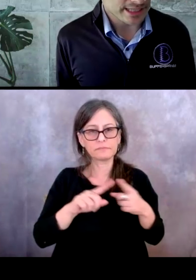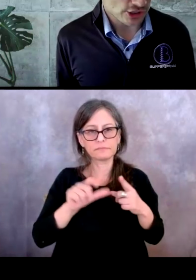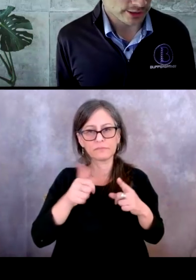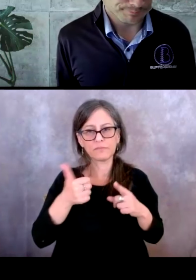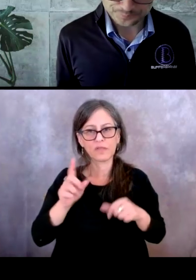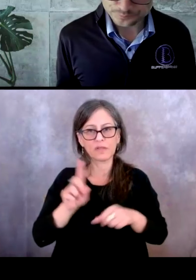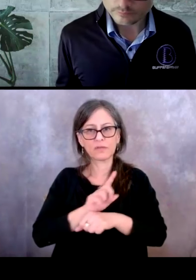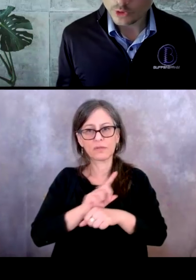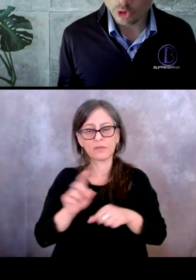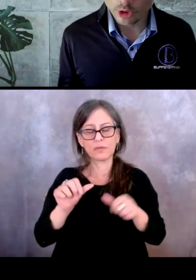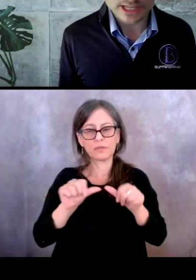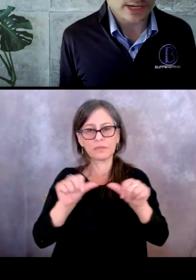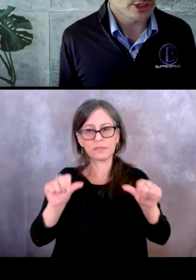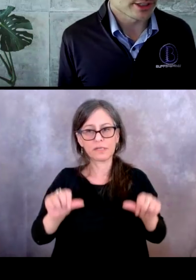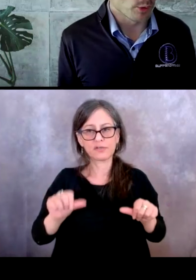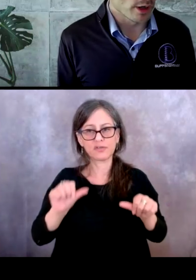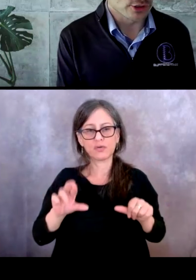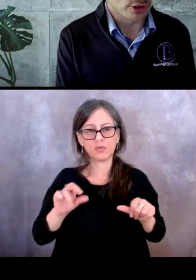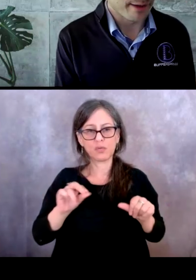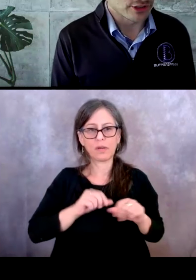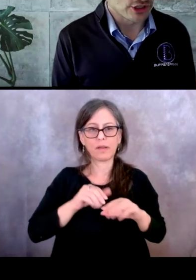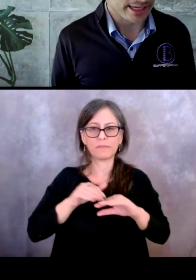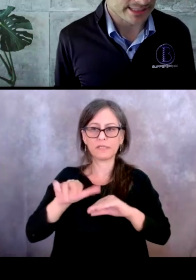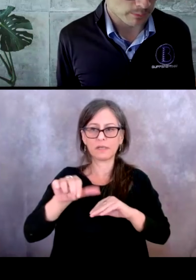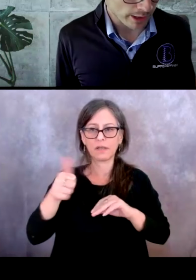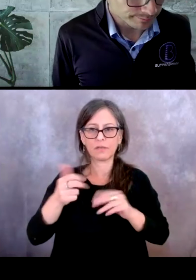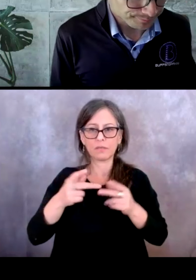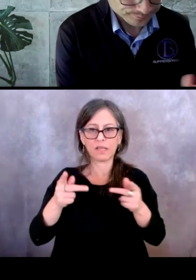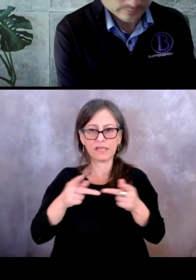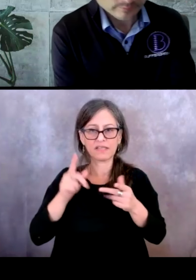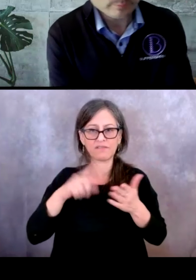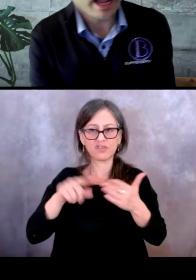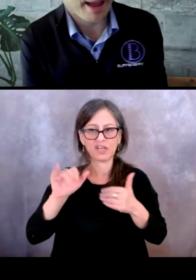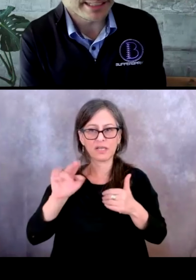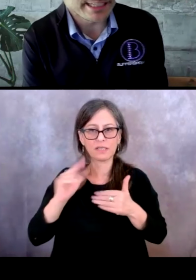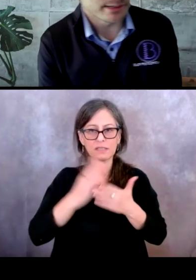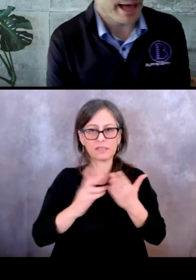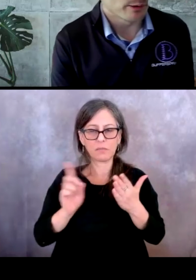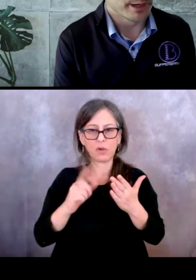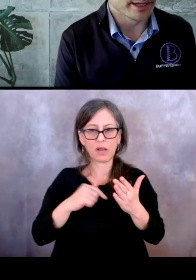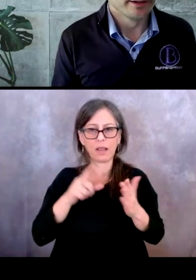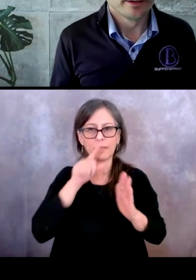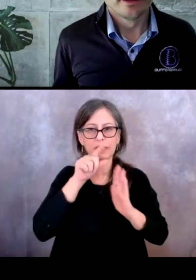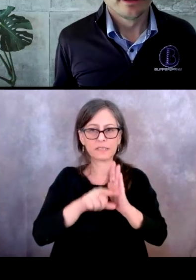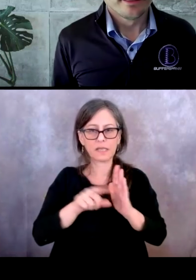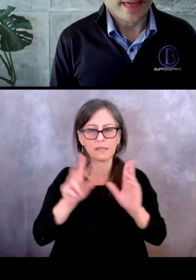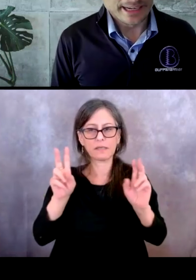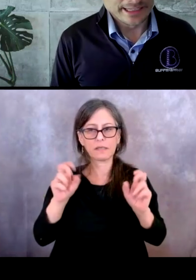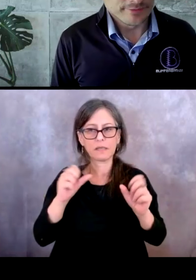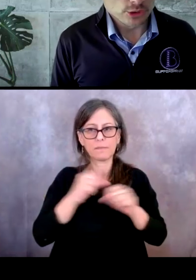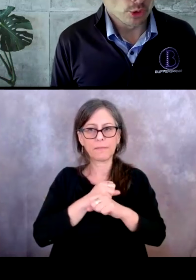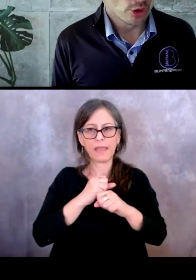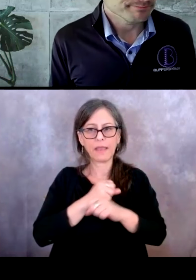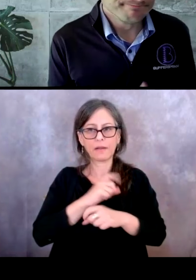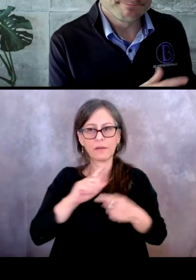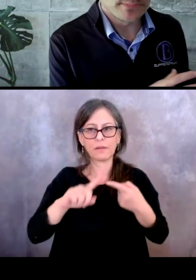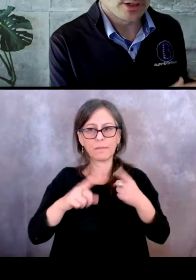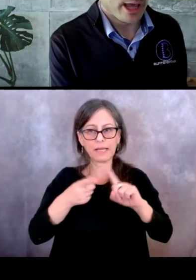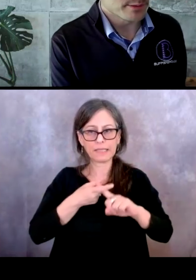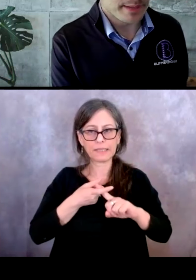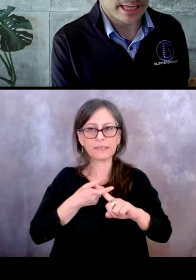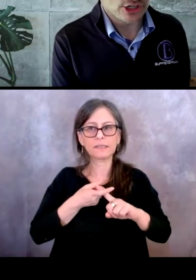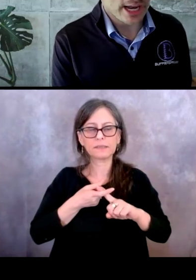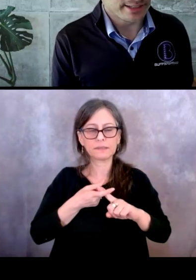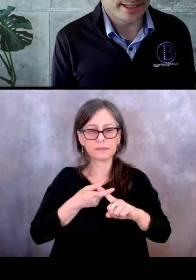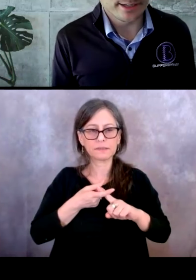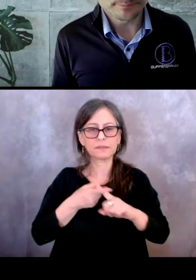duty station, or I'm stationed somewhere else, or I have to check in somewhere, I'm assigned a battle buddy. That individual